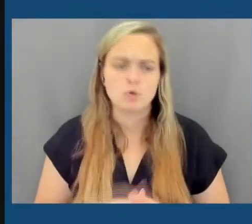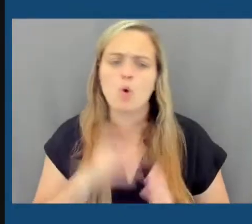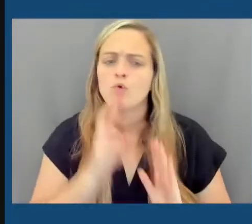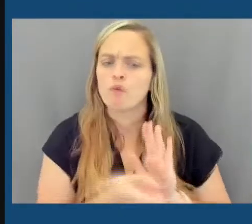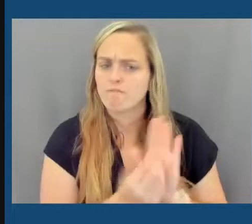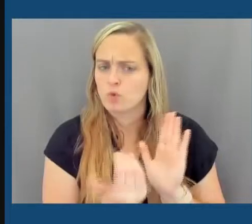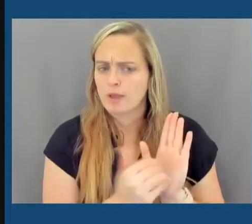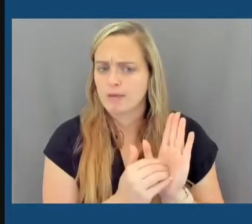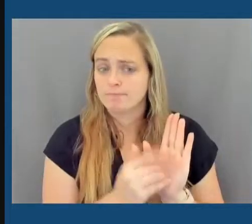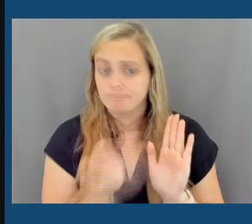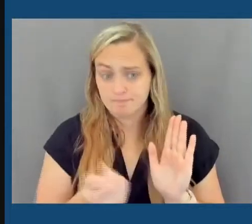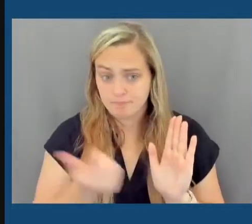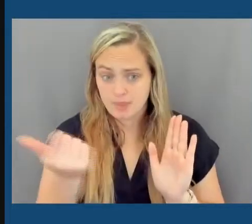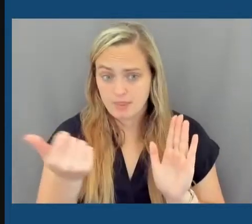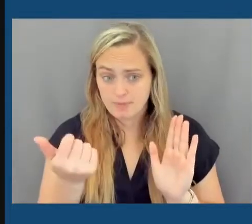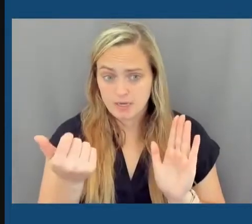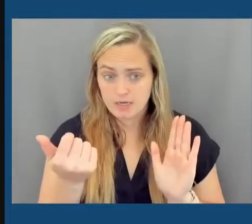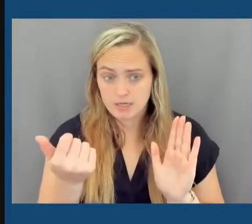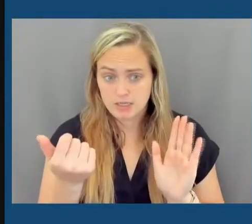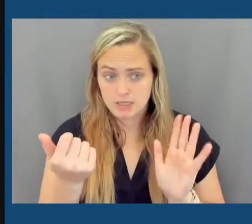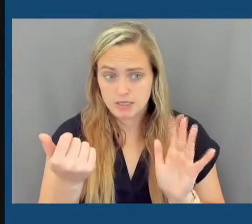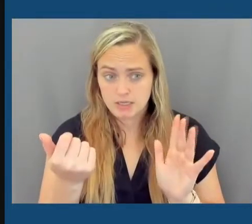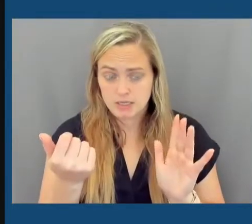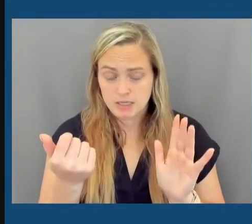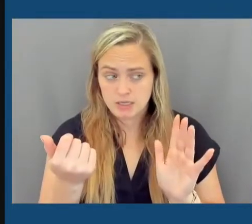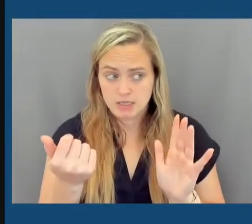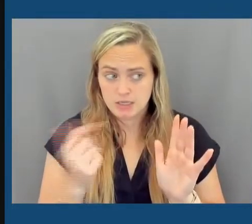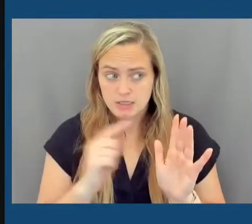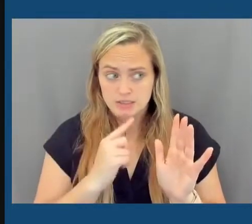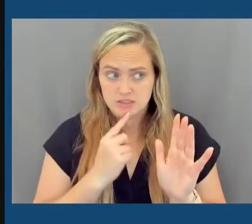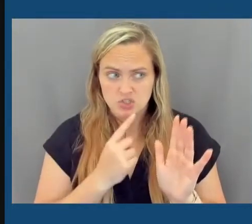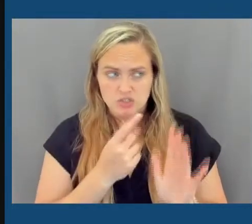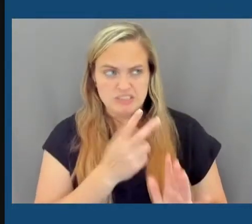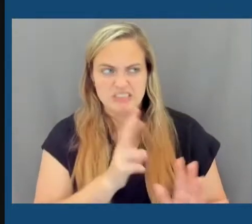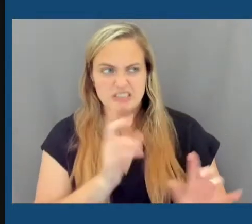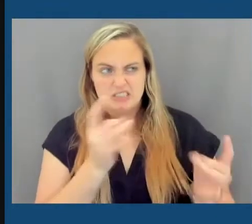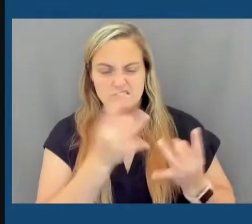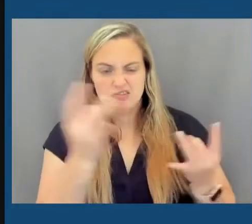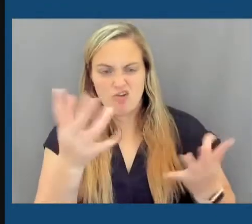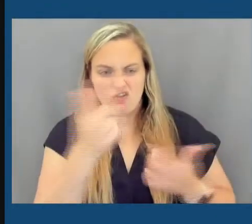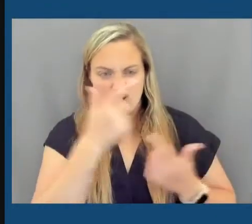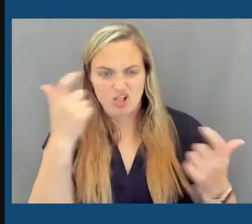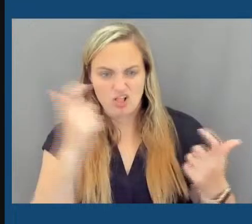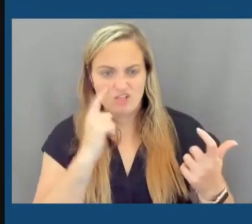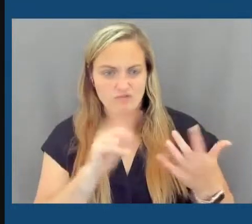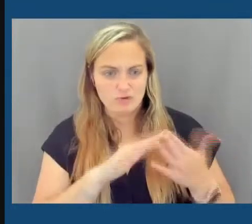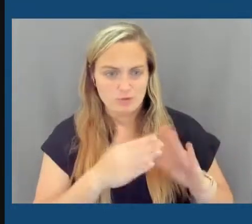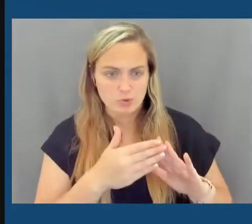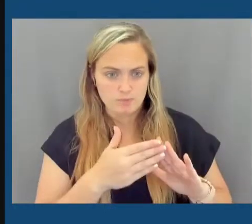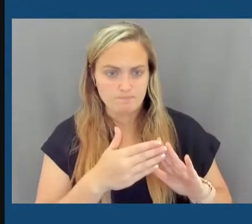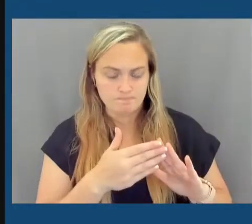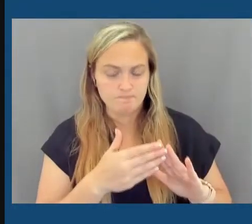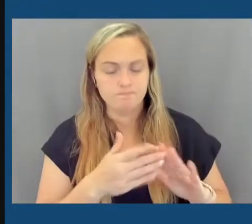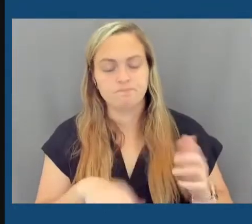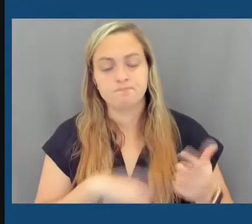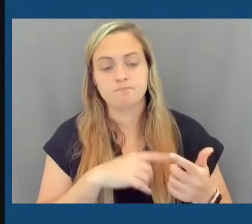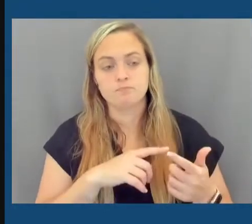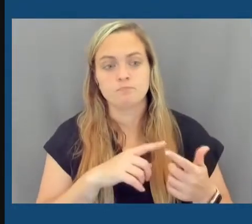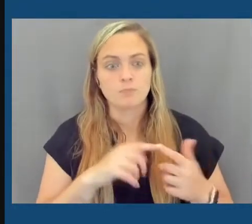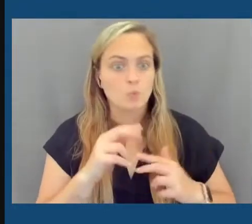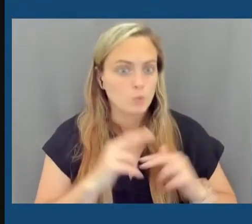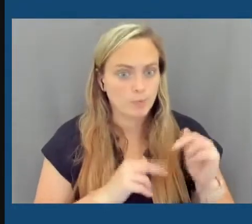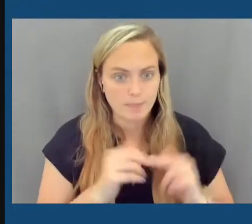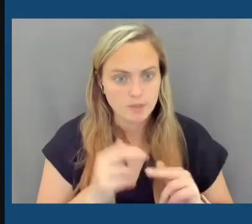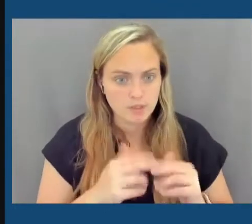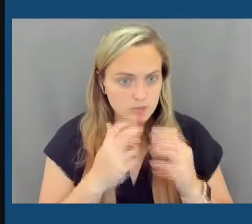we're eliminating an extreme neighborhood blight, and you'll hear more from Janice McKenna about that. We are building, think about what we